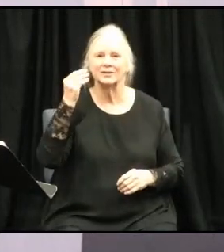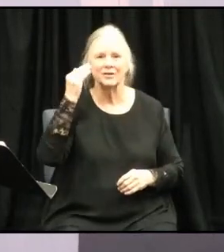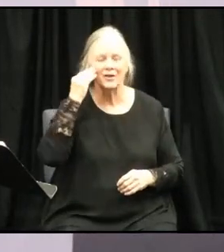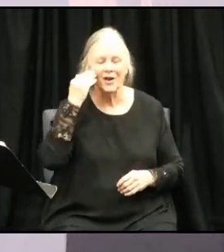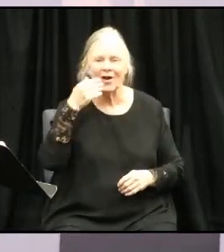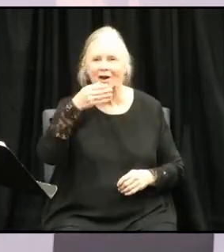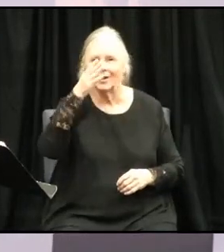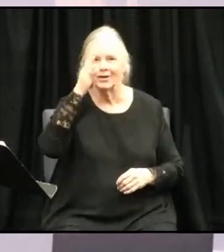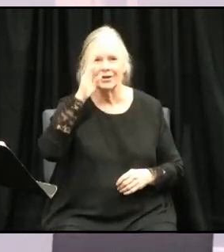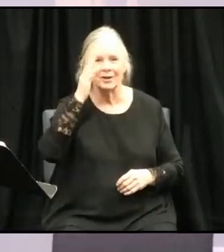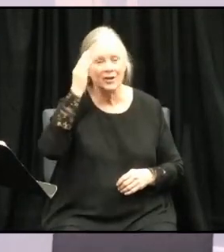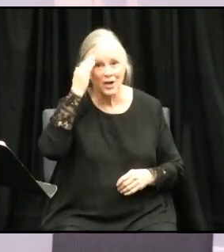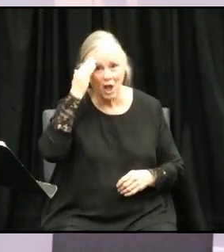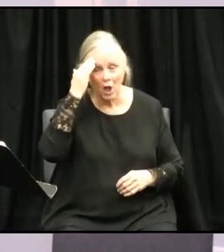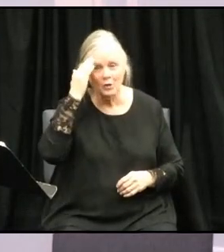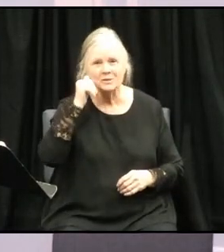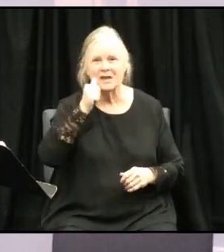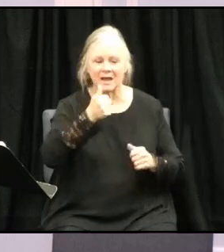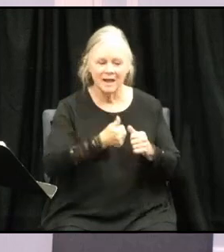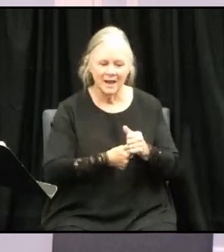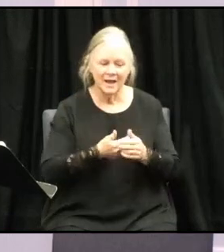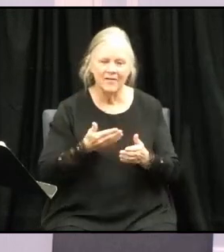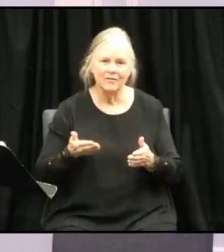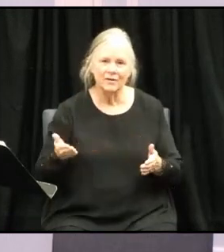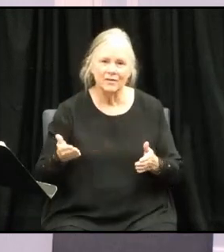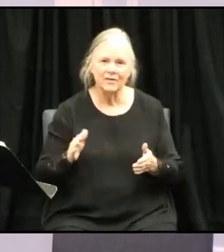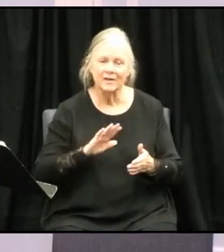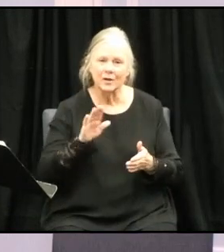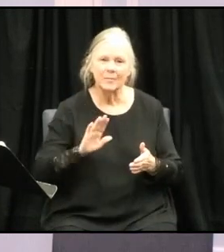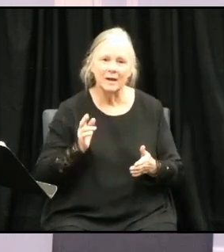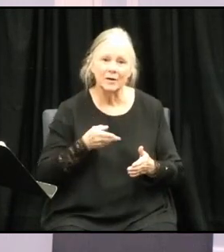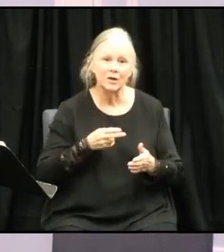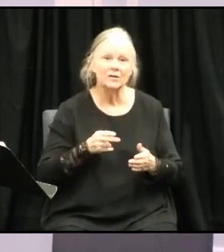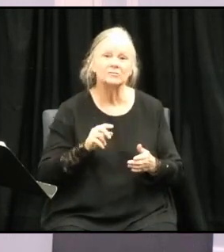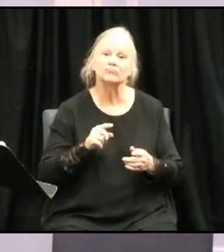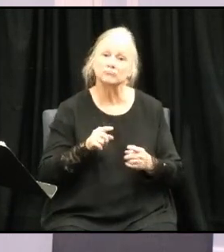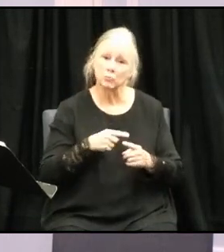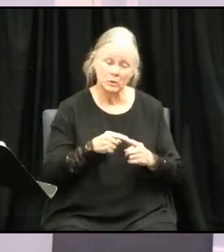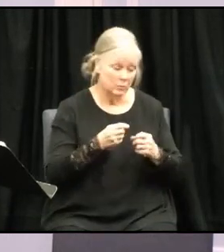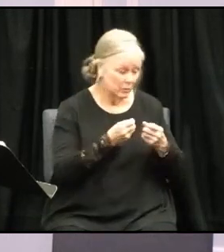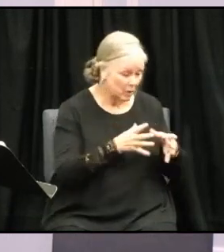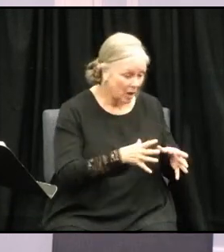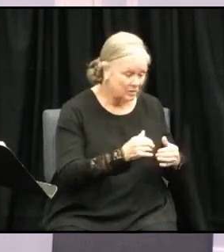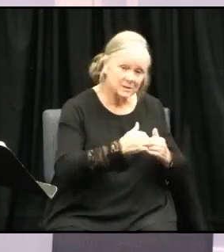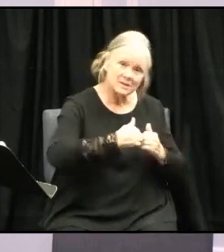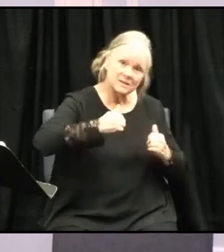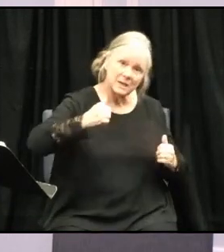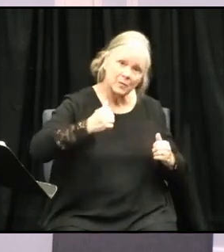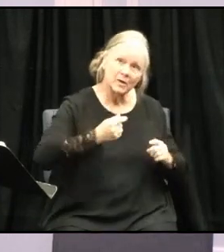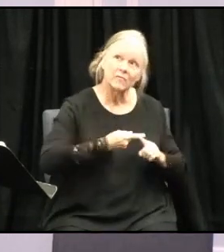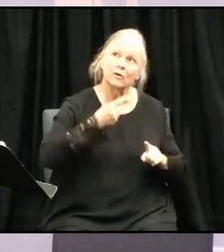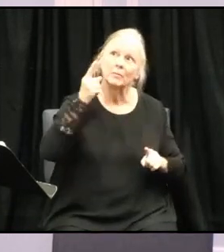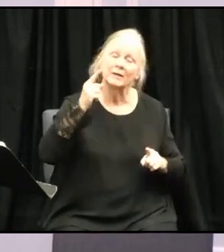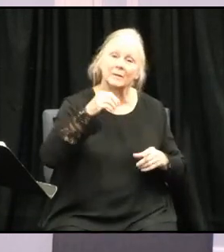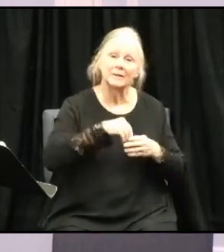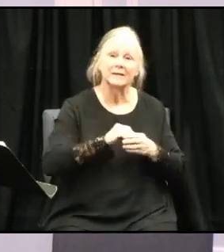everything about us when we were lost and separated from him in our sins.